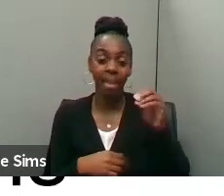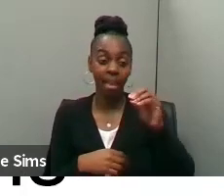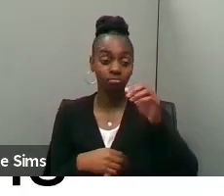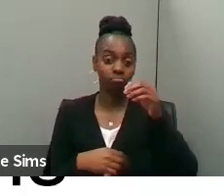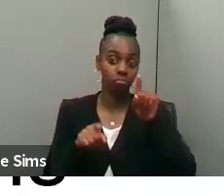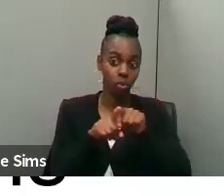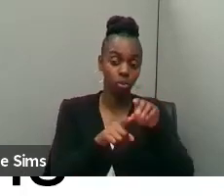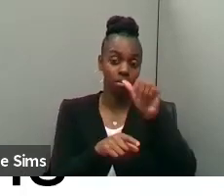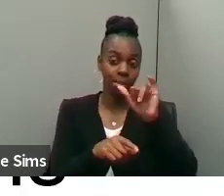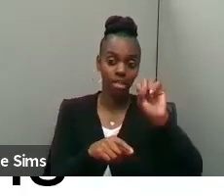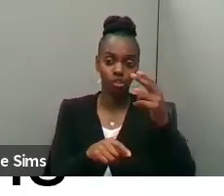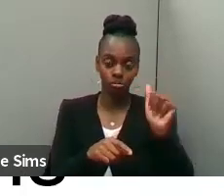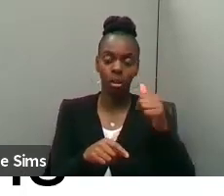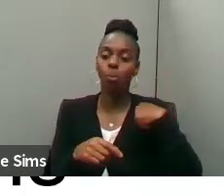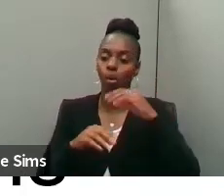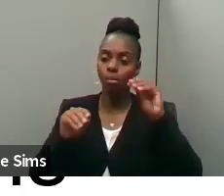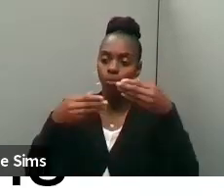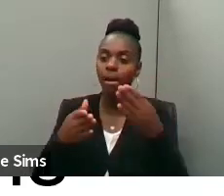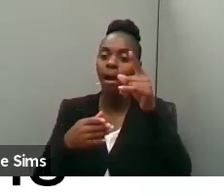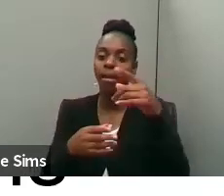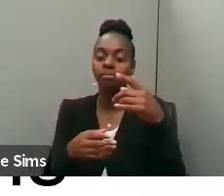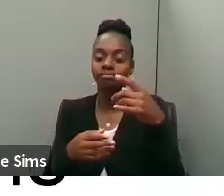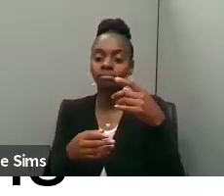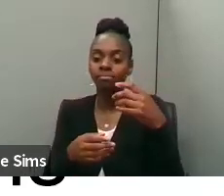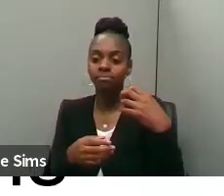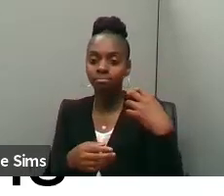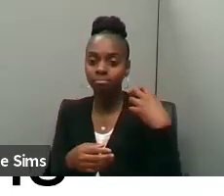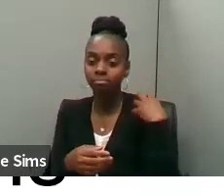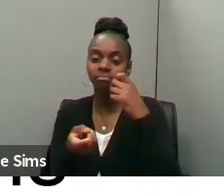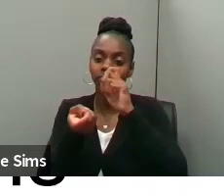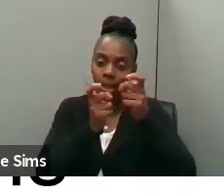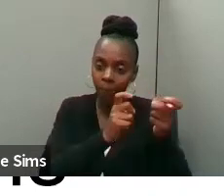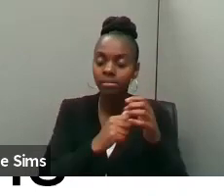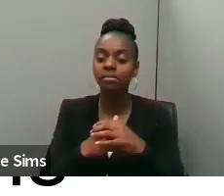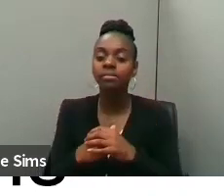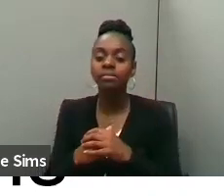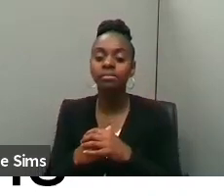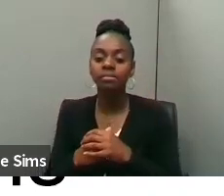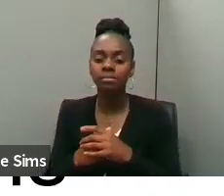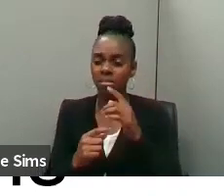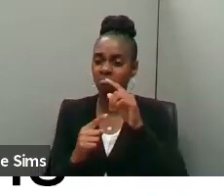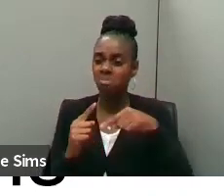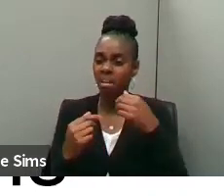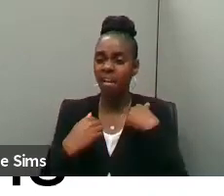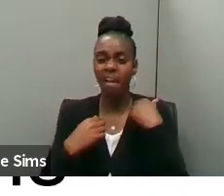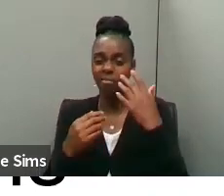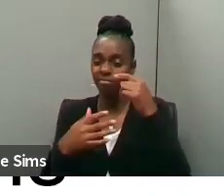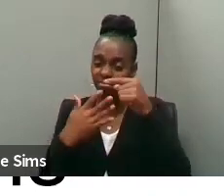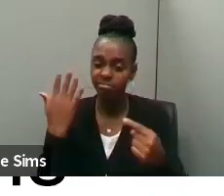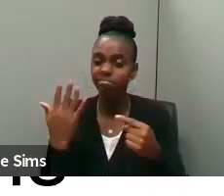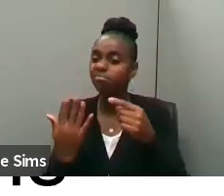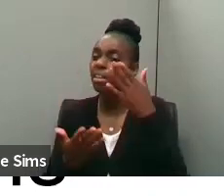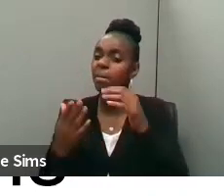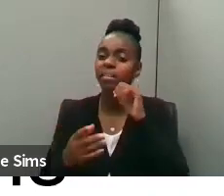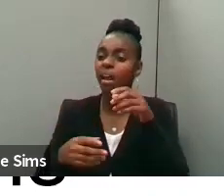the employer's job to provide accommodations. But in circumstances where the employer isn't providing an accommodation or may